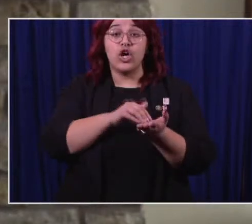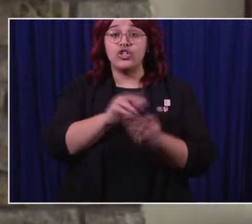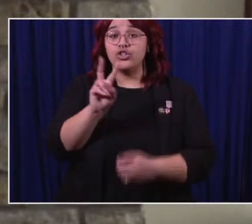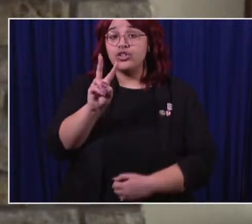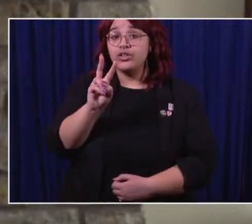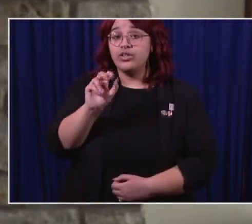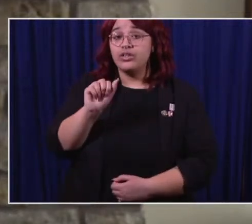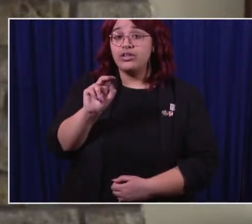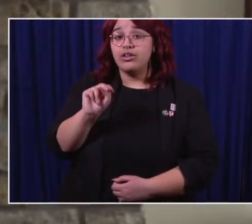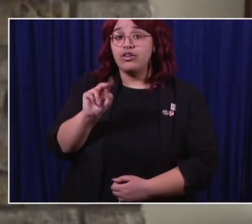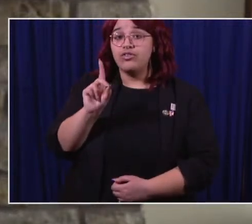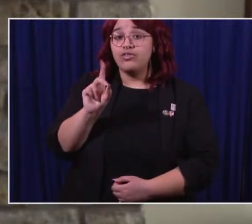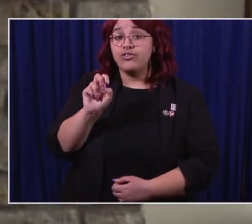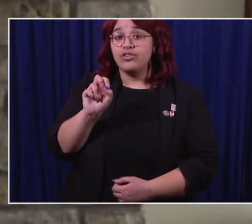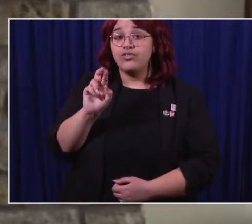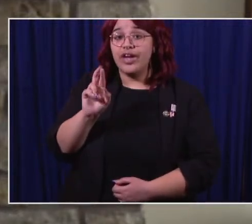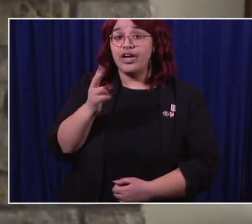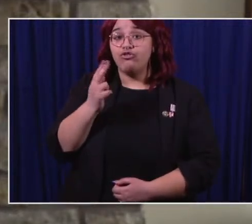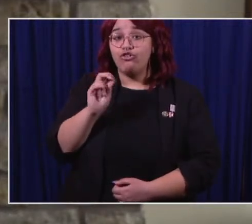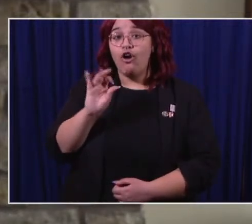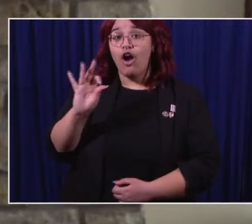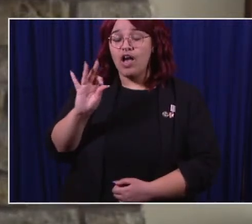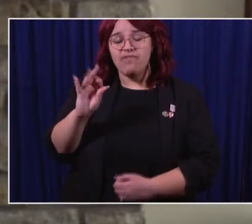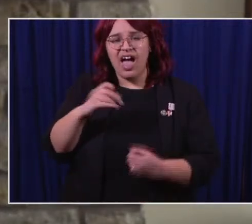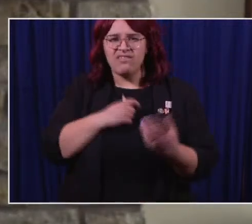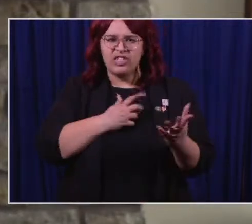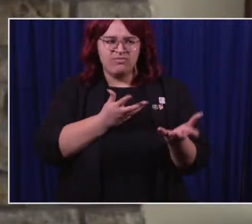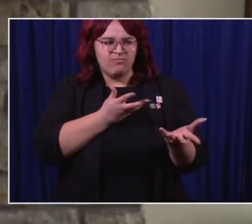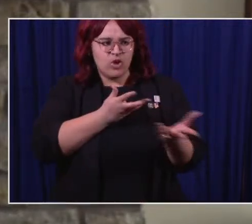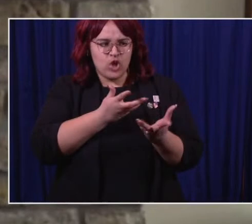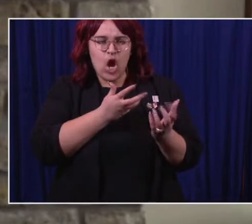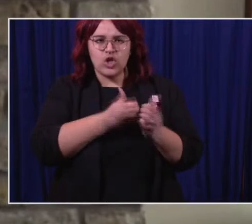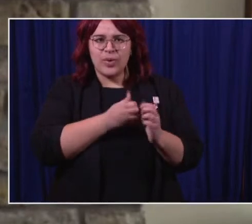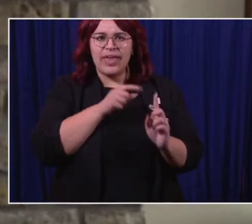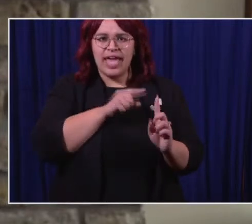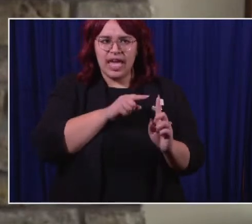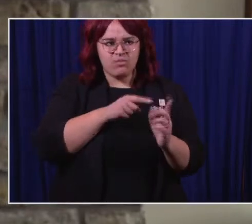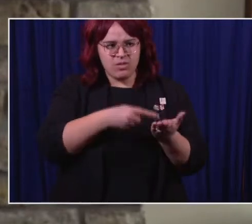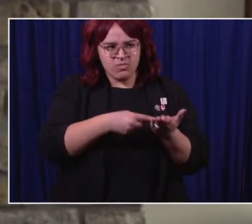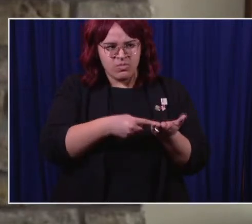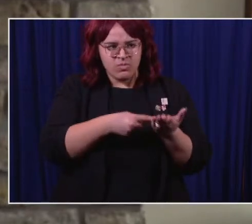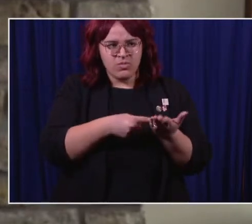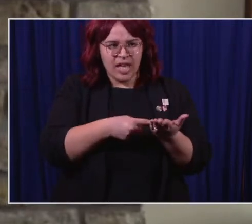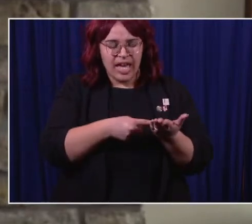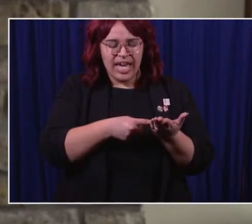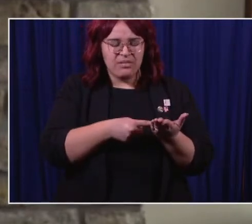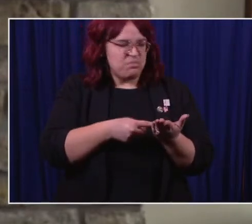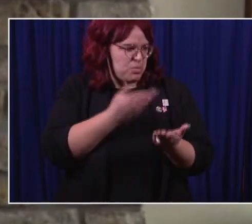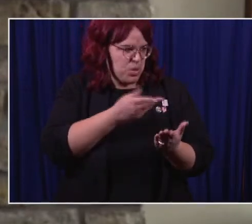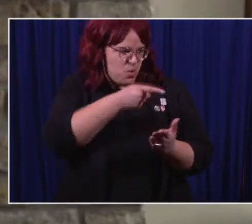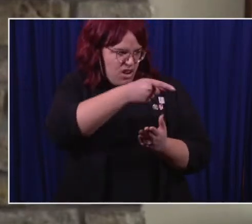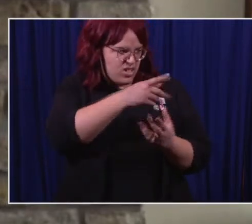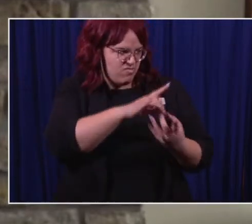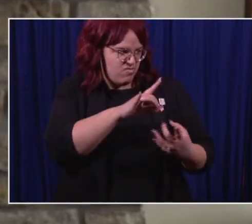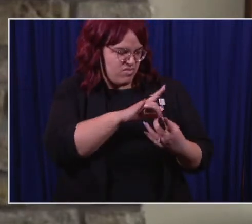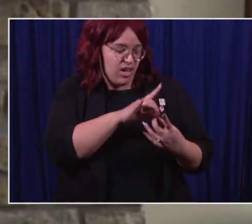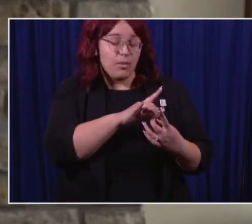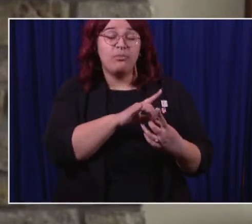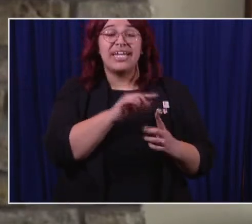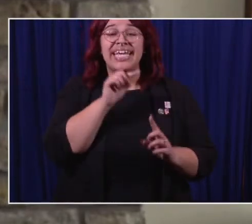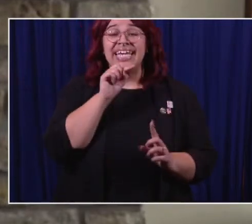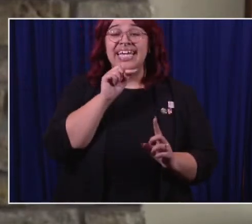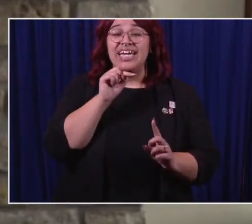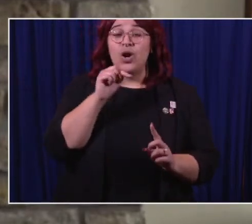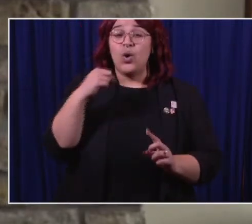something, but the variant that he talked about last time is believed to be significantly